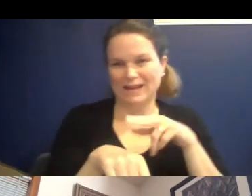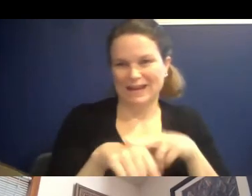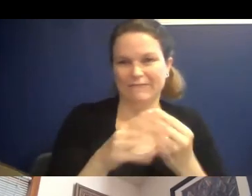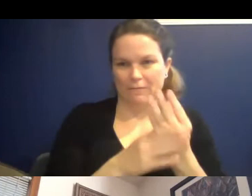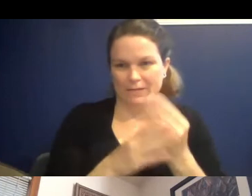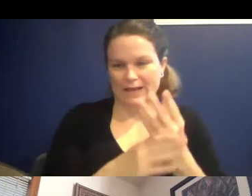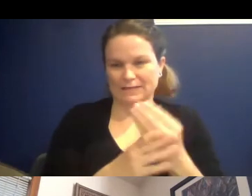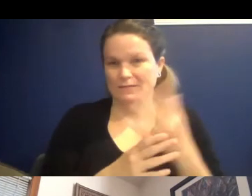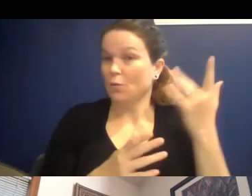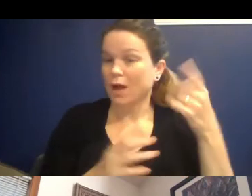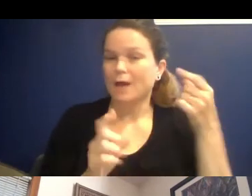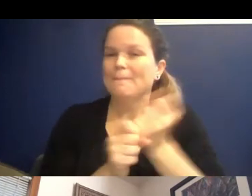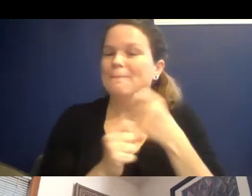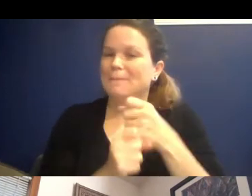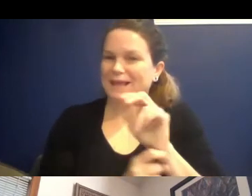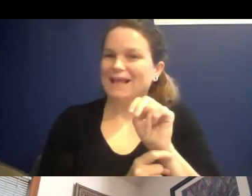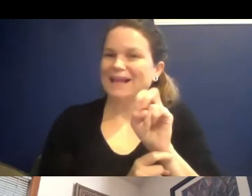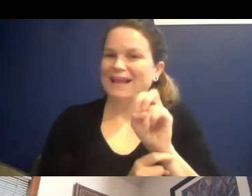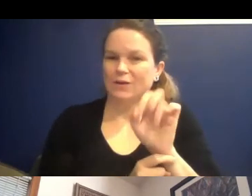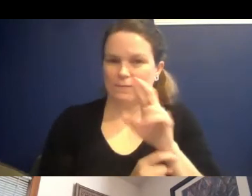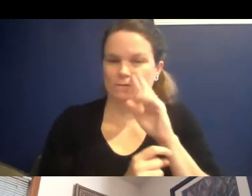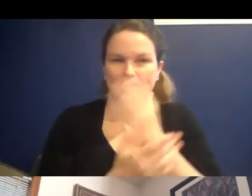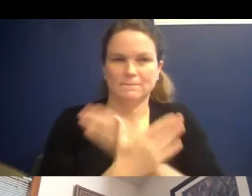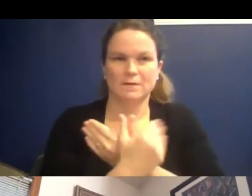produce nectar for butterflies to feed on.